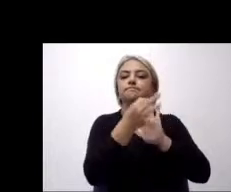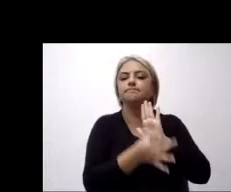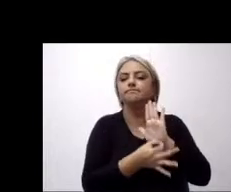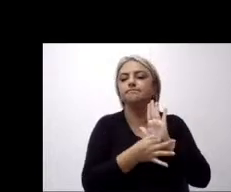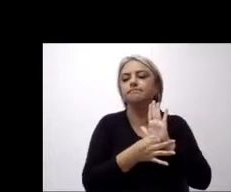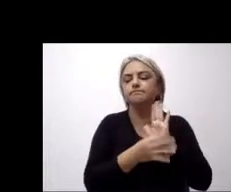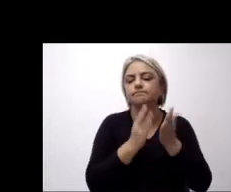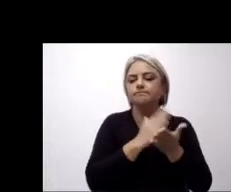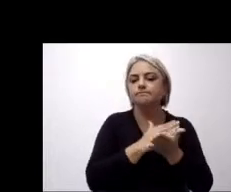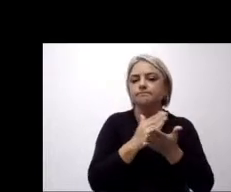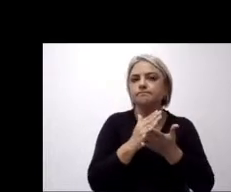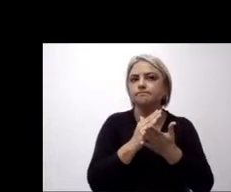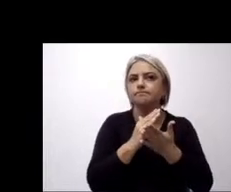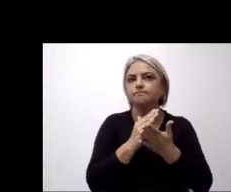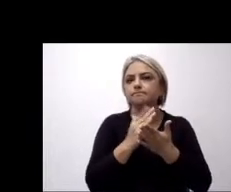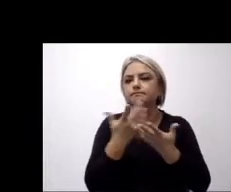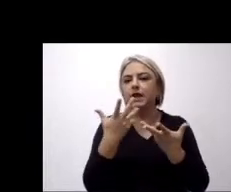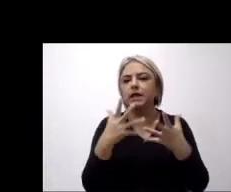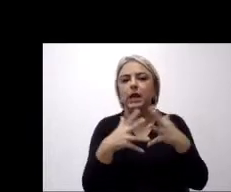ownership conflict.